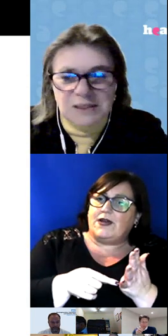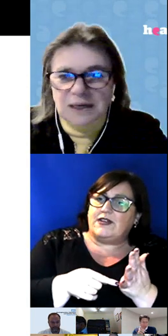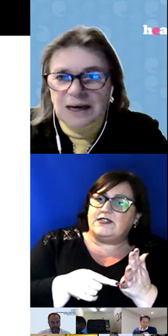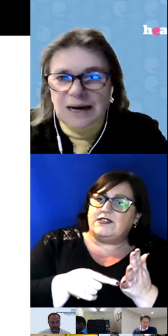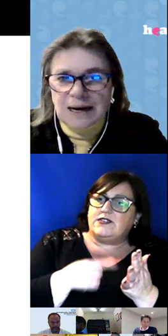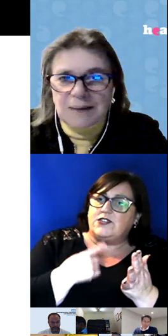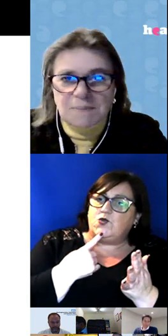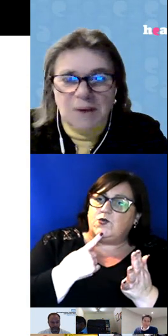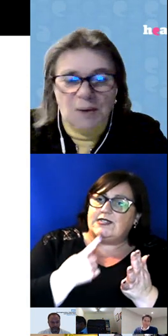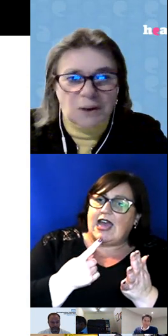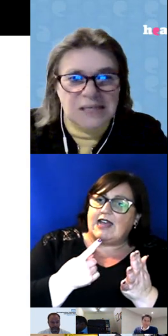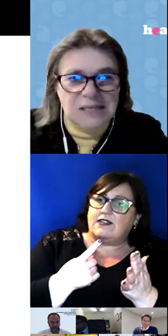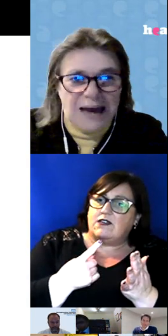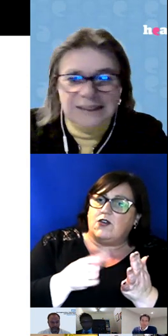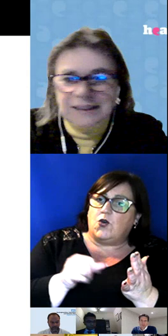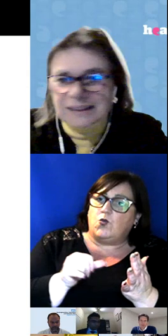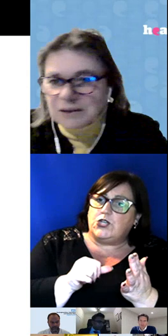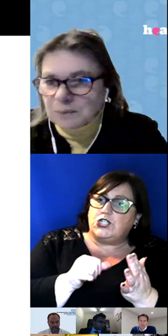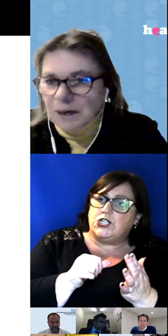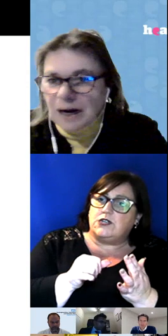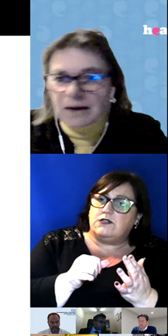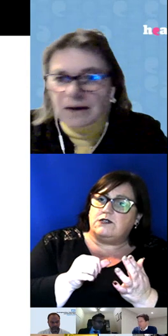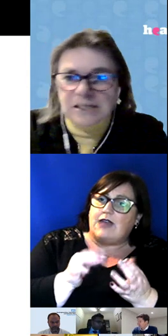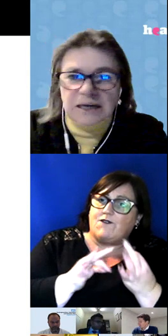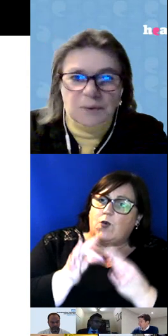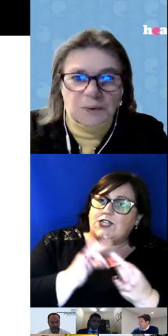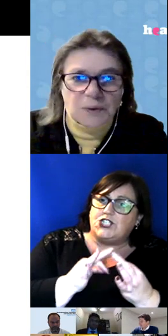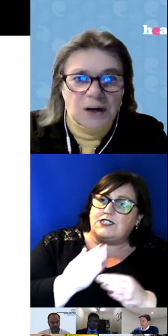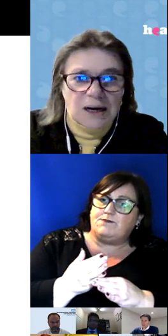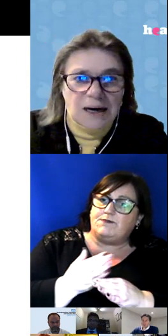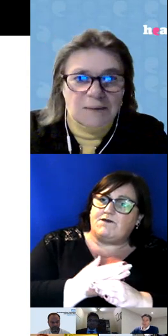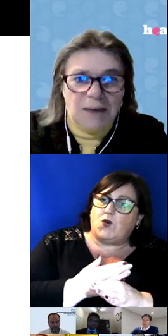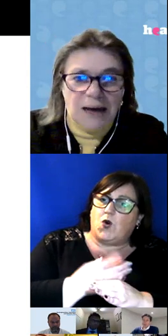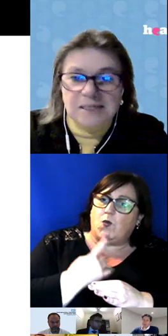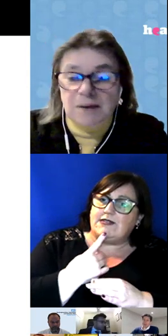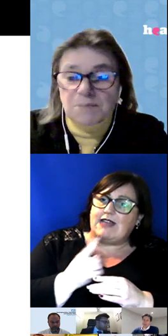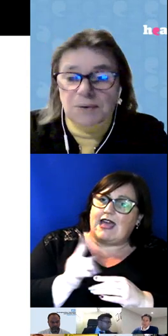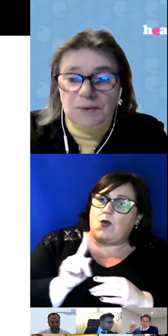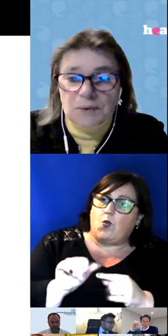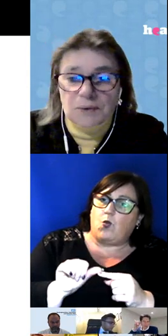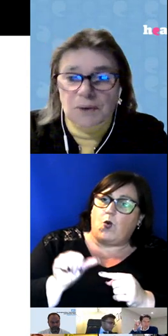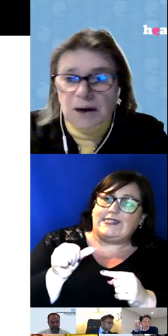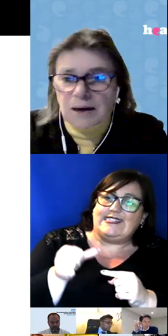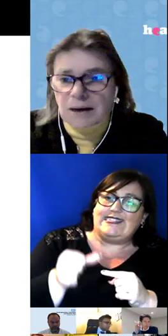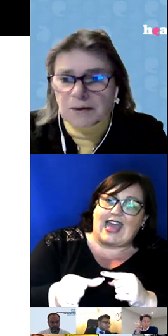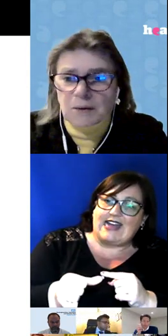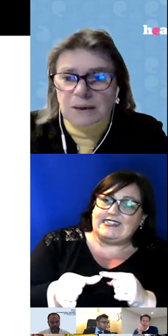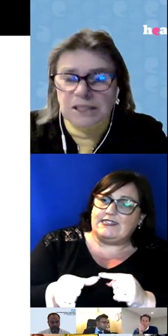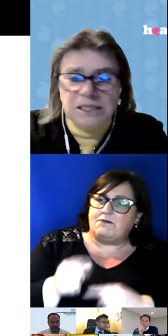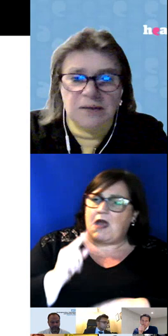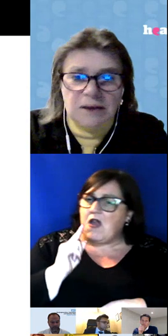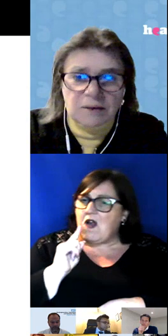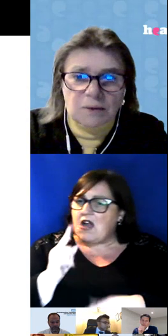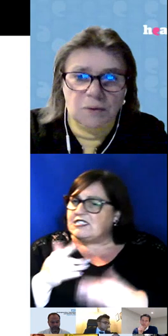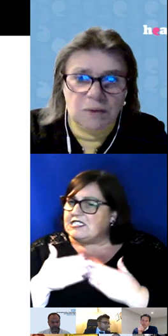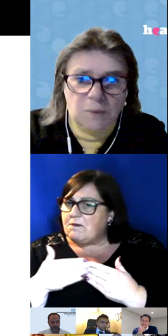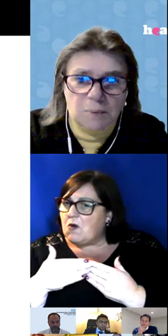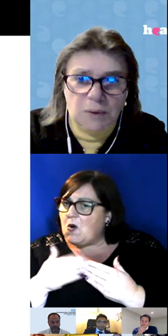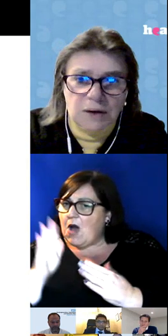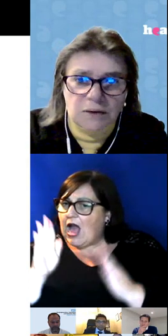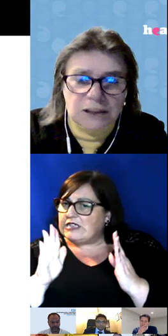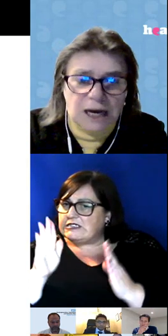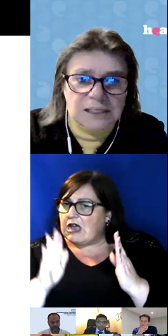about what's next? And I can't see any more hands up or questions, I think,